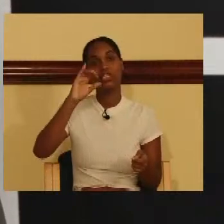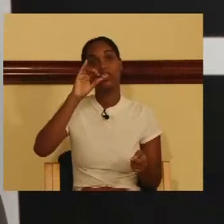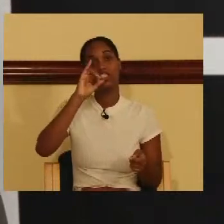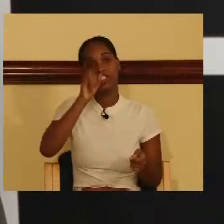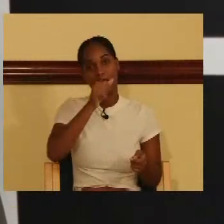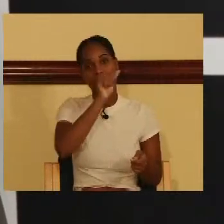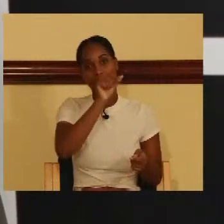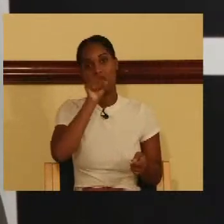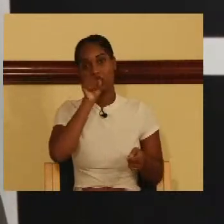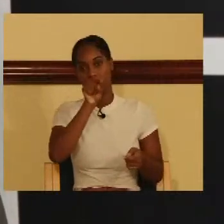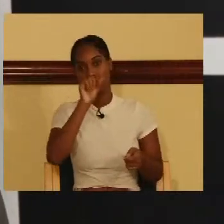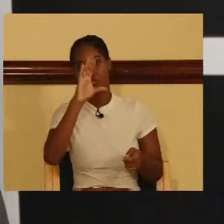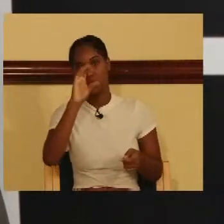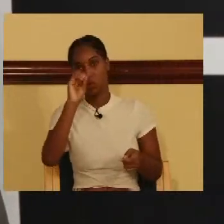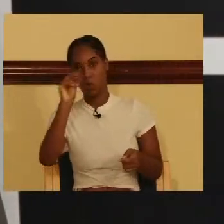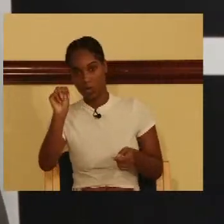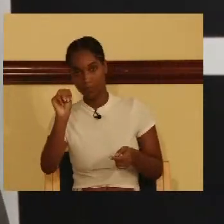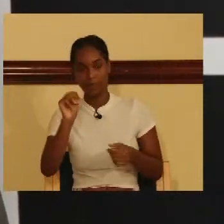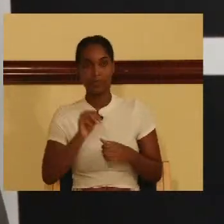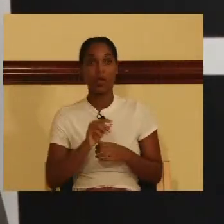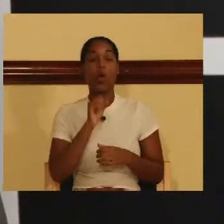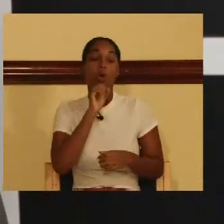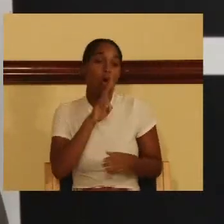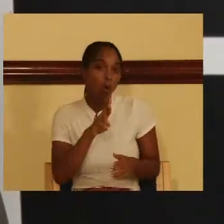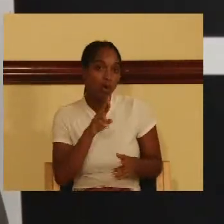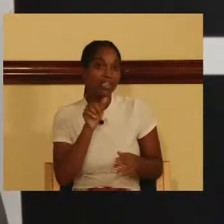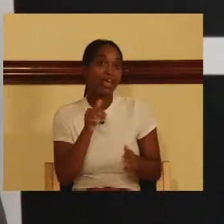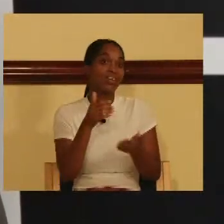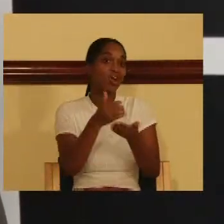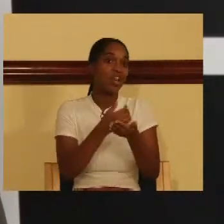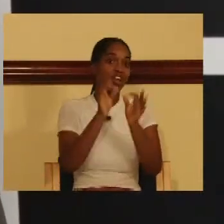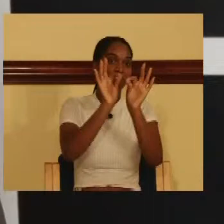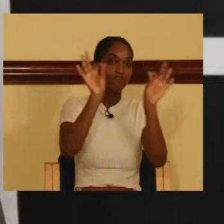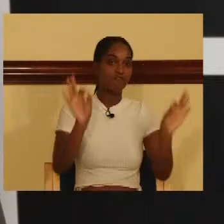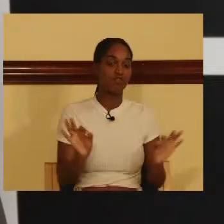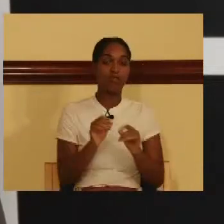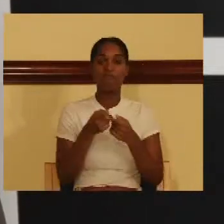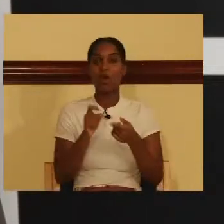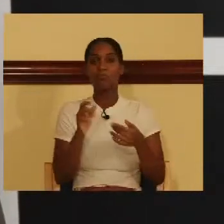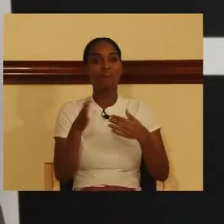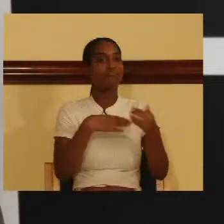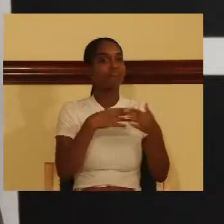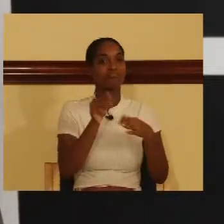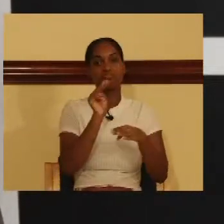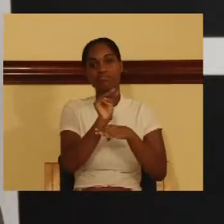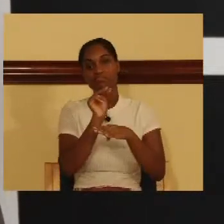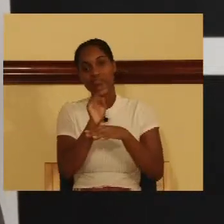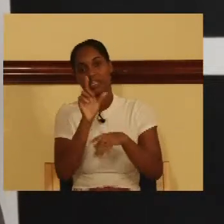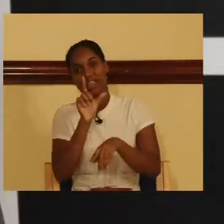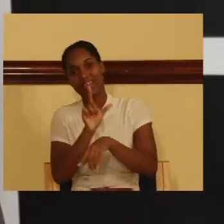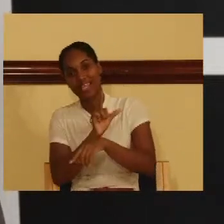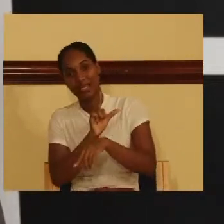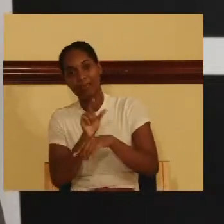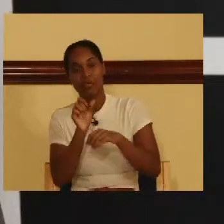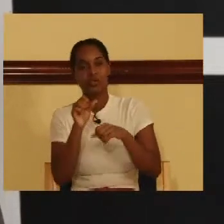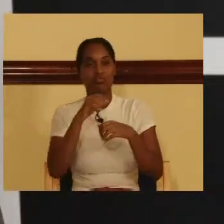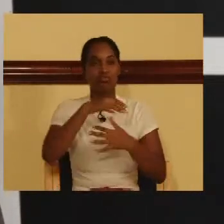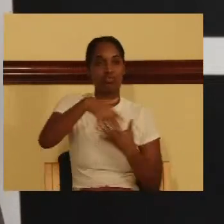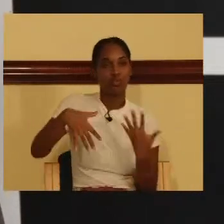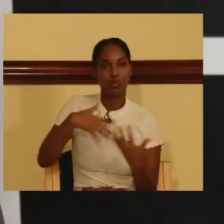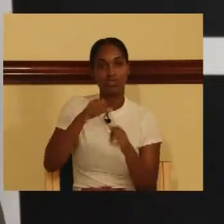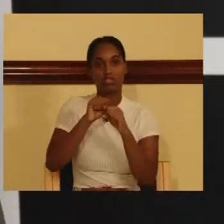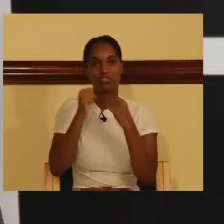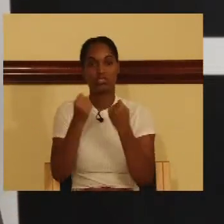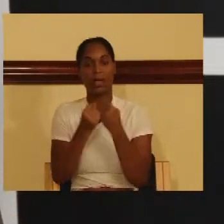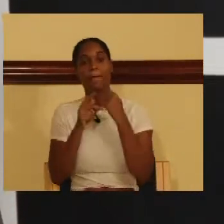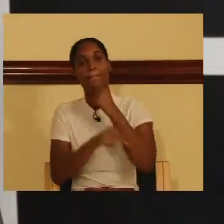jcpdja.com, or they can collect a form from any of the Ministry of Labour and Social Security parish